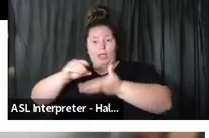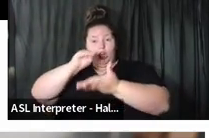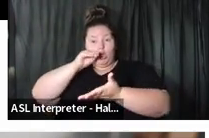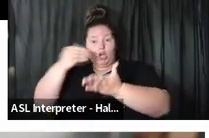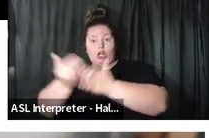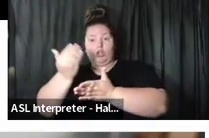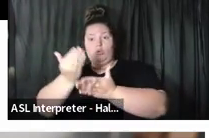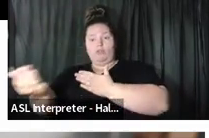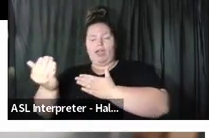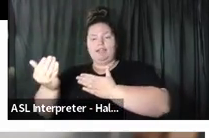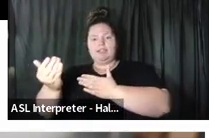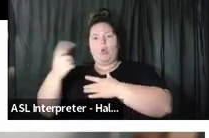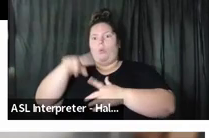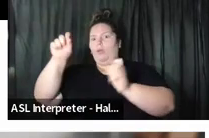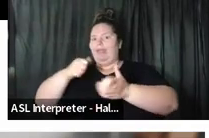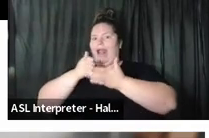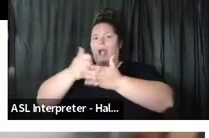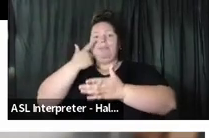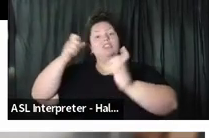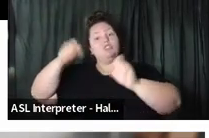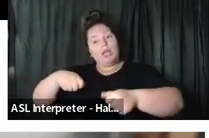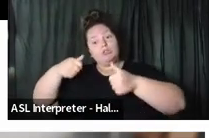you can try it before you buy it.